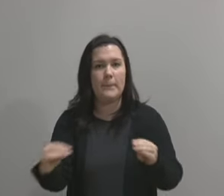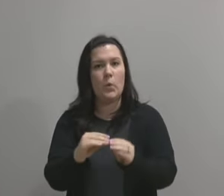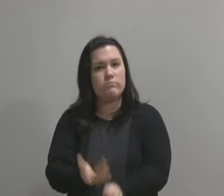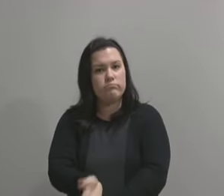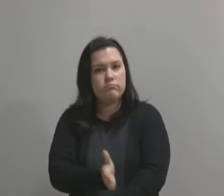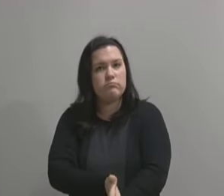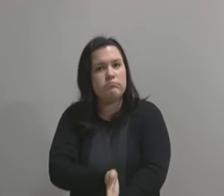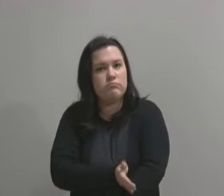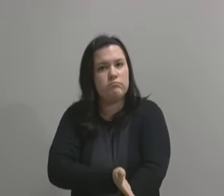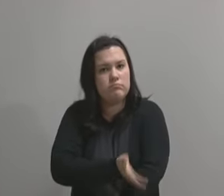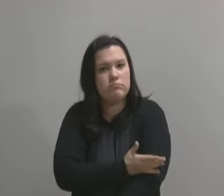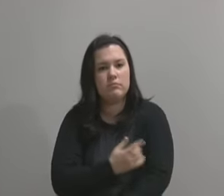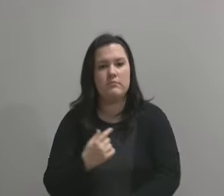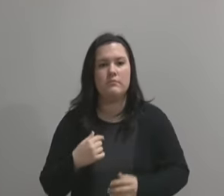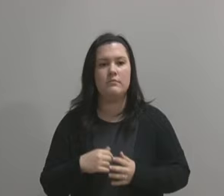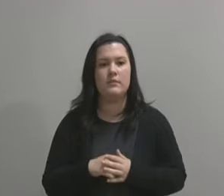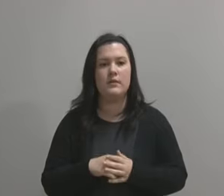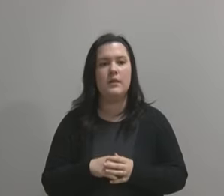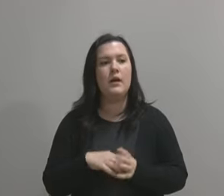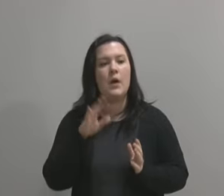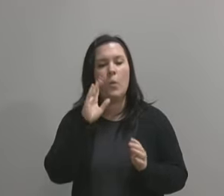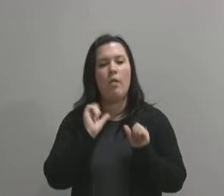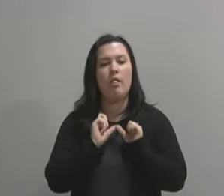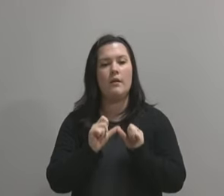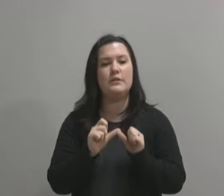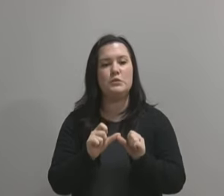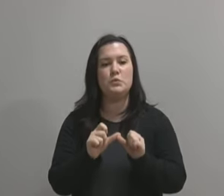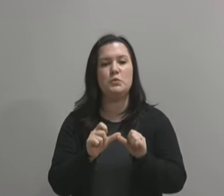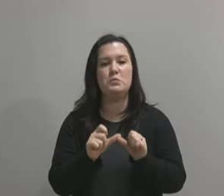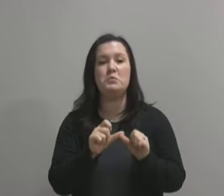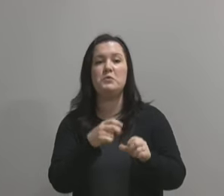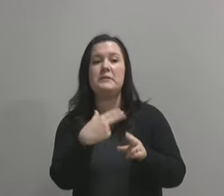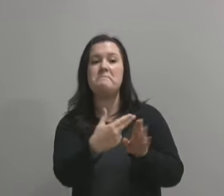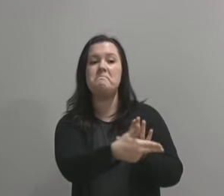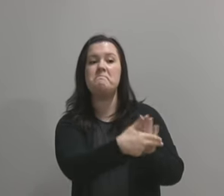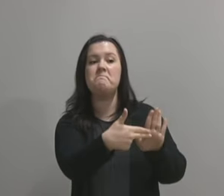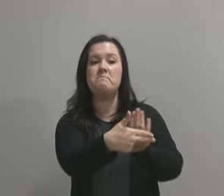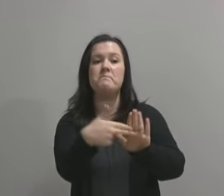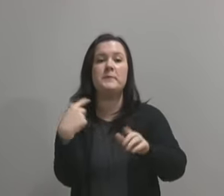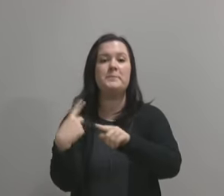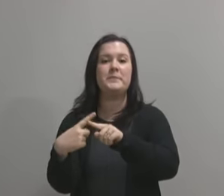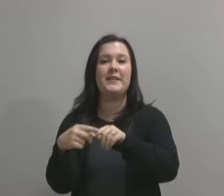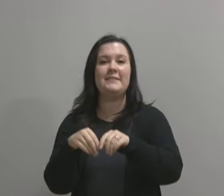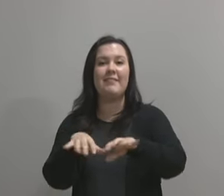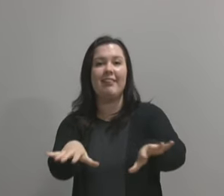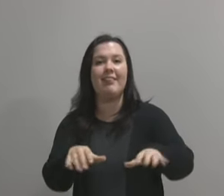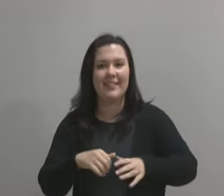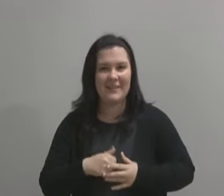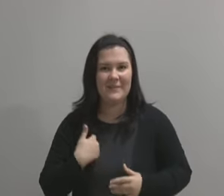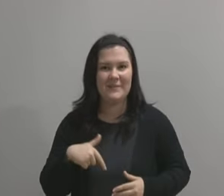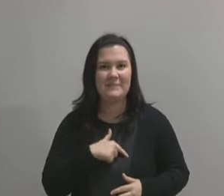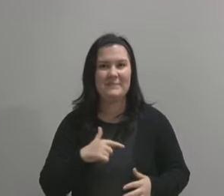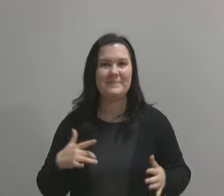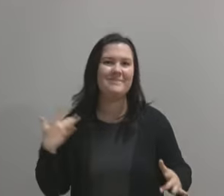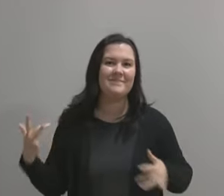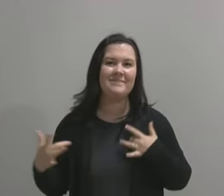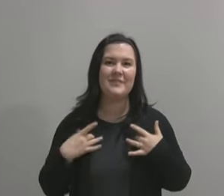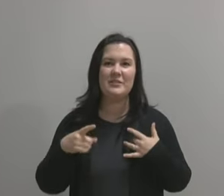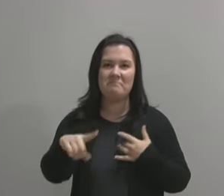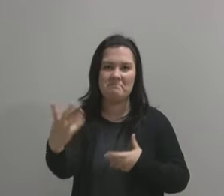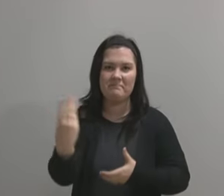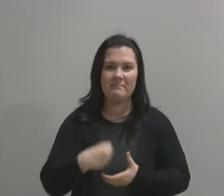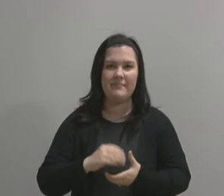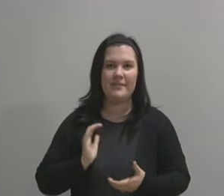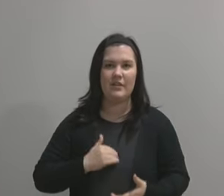and continue to build our reputation. We are thrilled to count you among